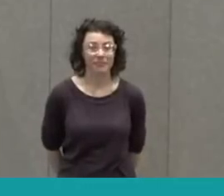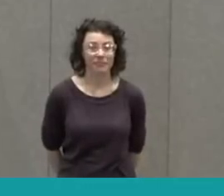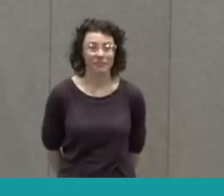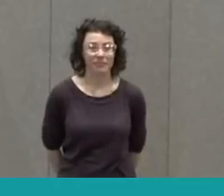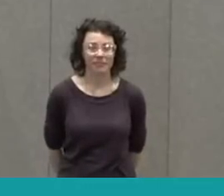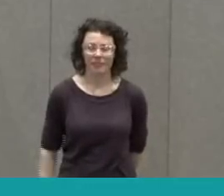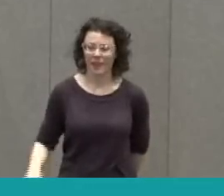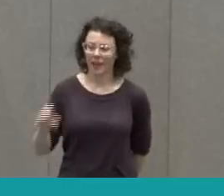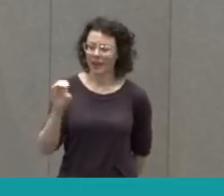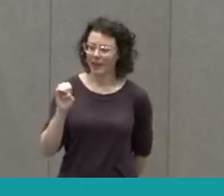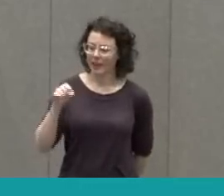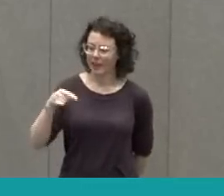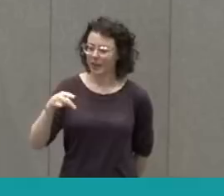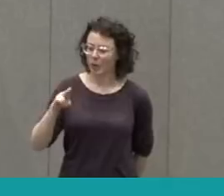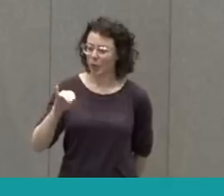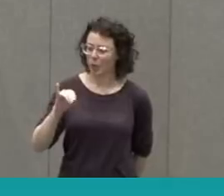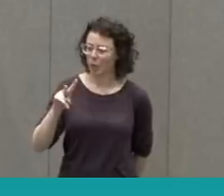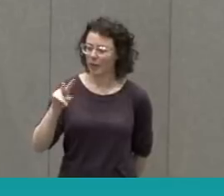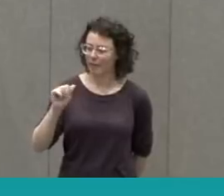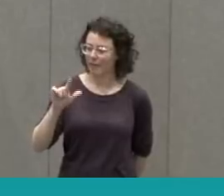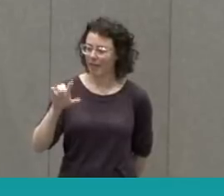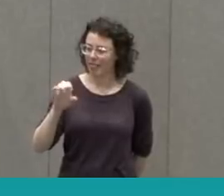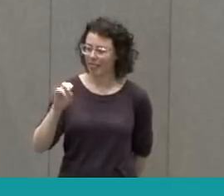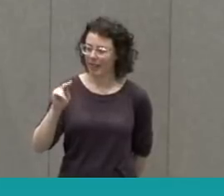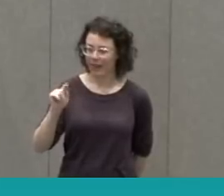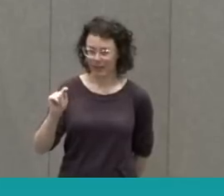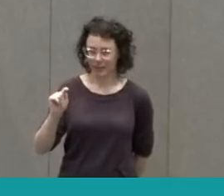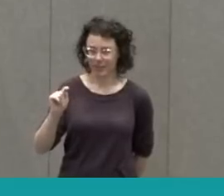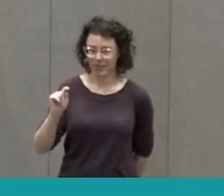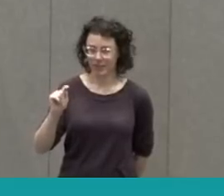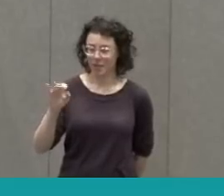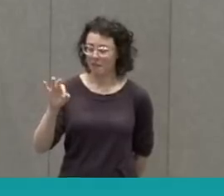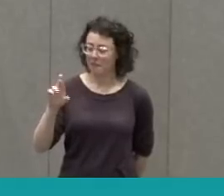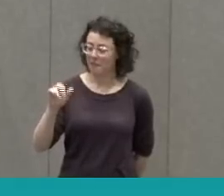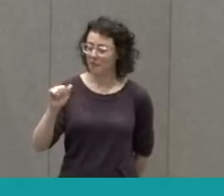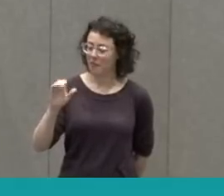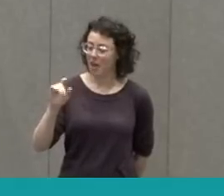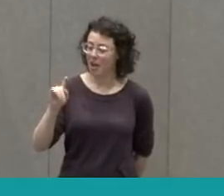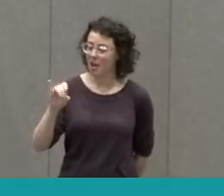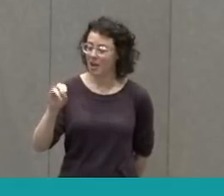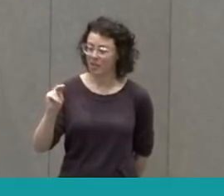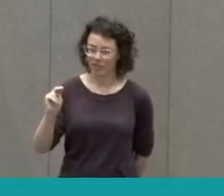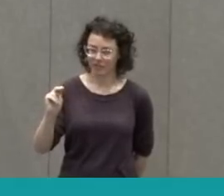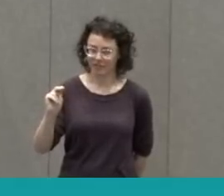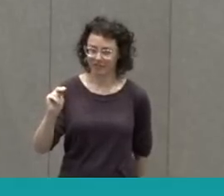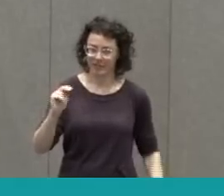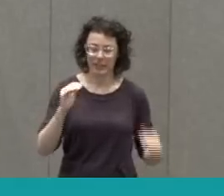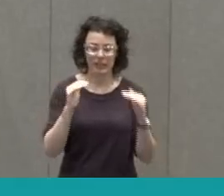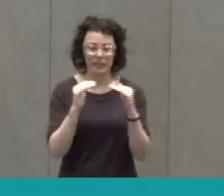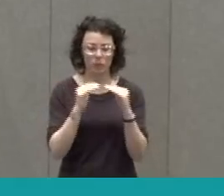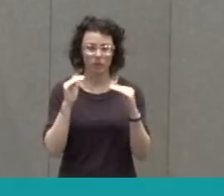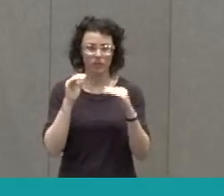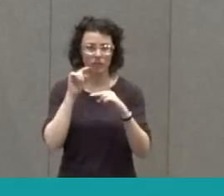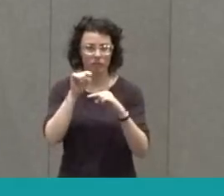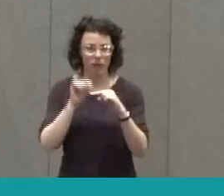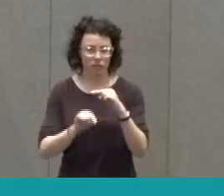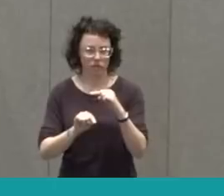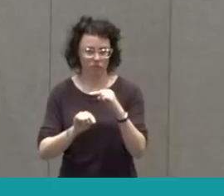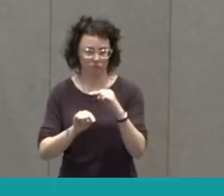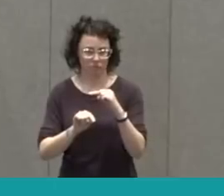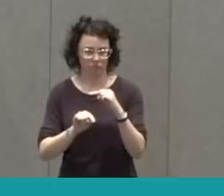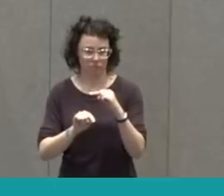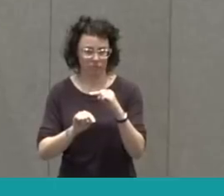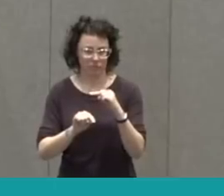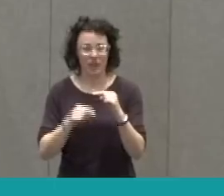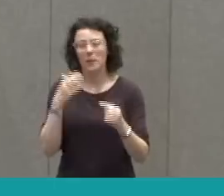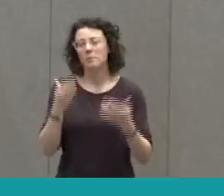Equivalent fractions. So you may have seen this before, but this is what's called